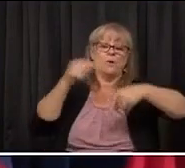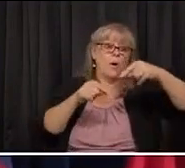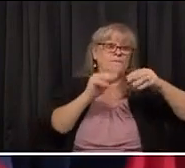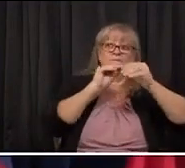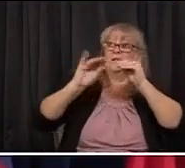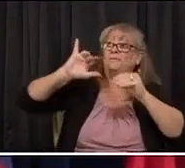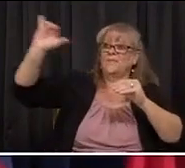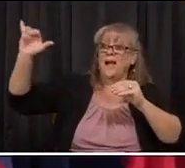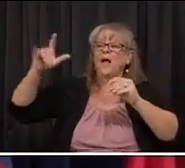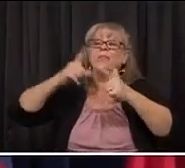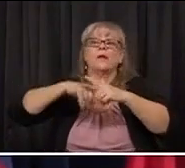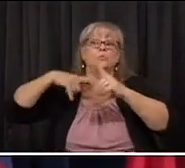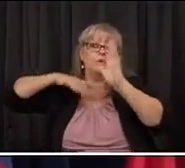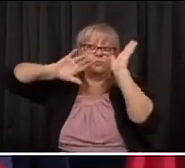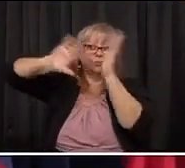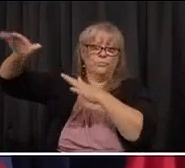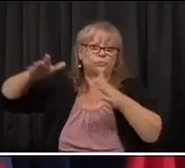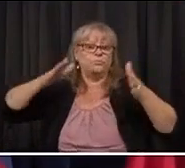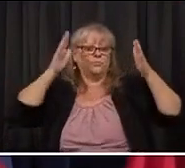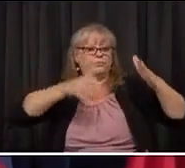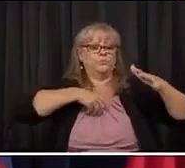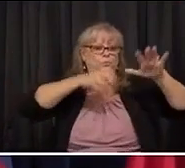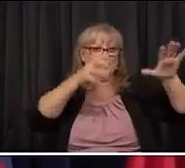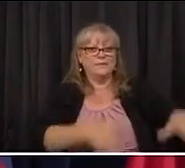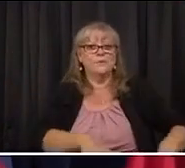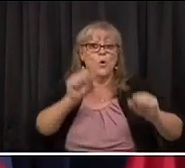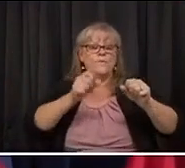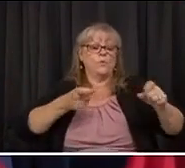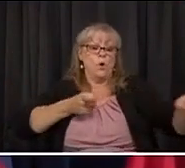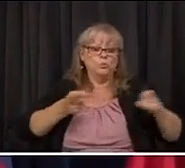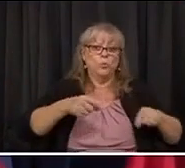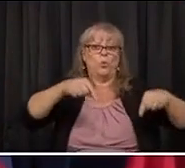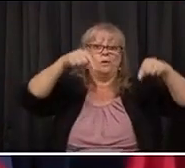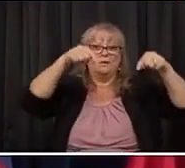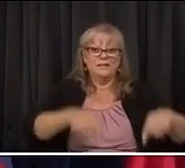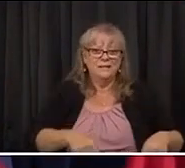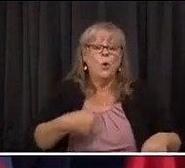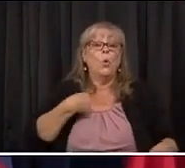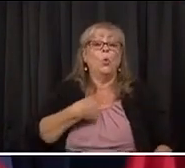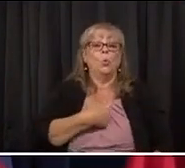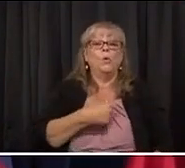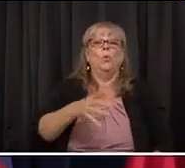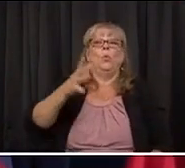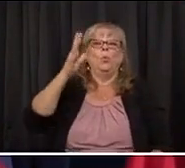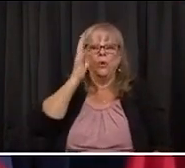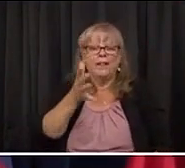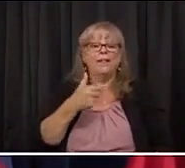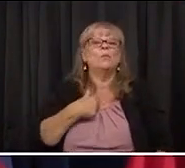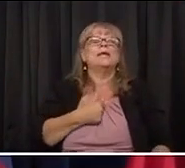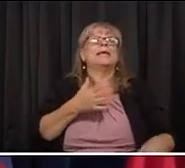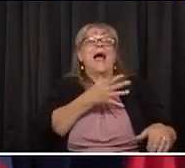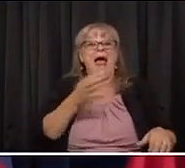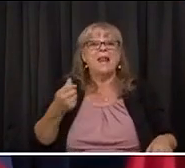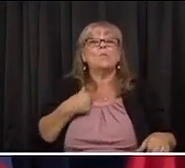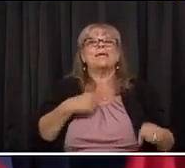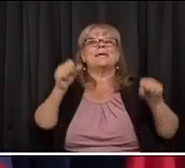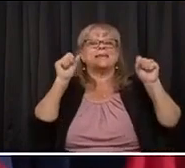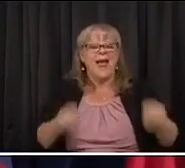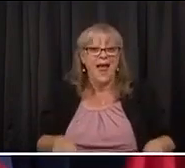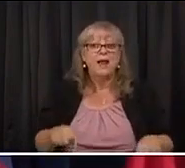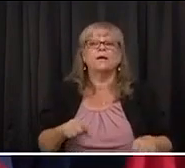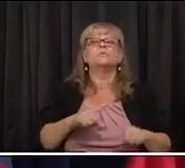done. We're scrappy, we're smart, we're entrepreneurial. We're going to get this done for the people of Colorado. Thank you all. Thank you to my Aunt